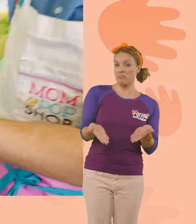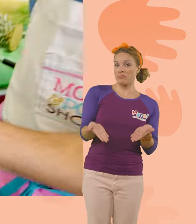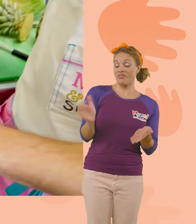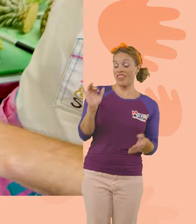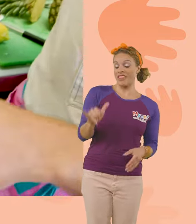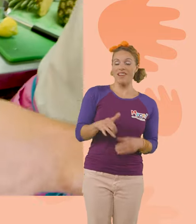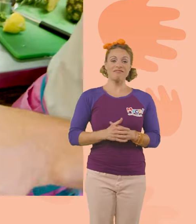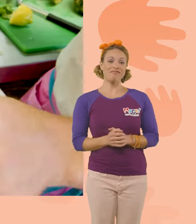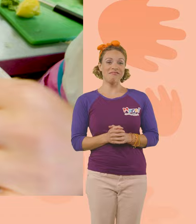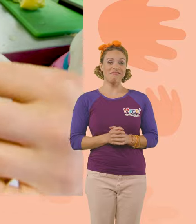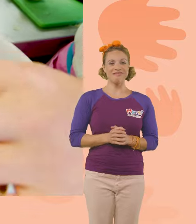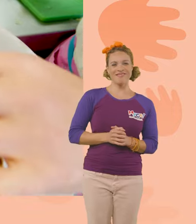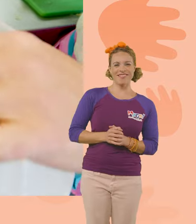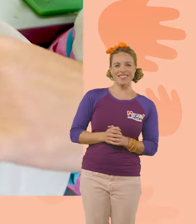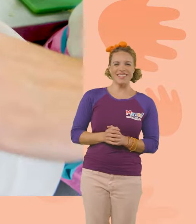just like this,